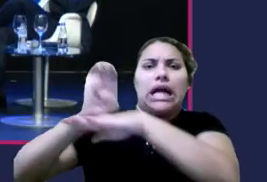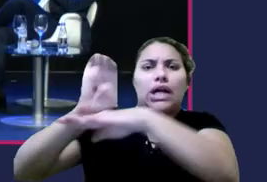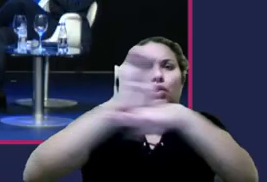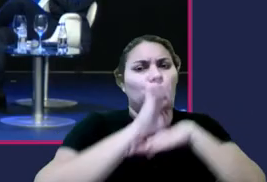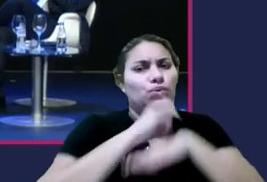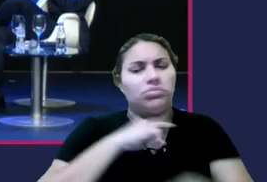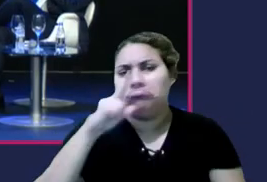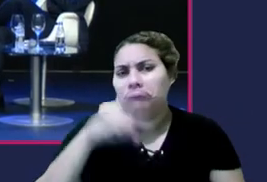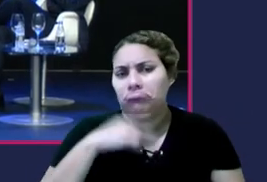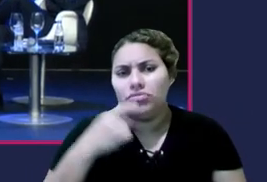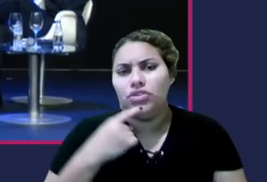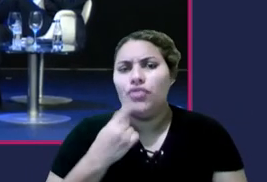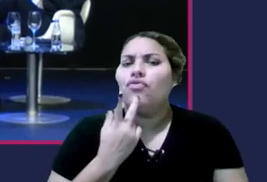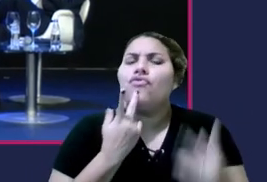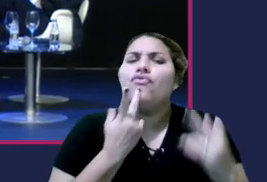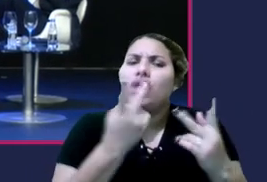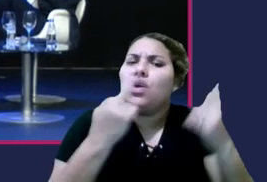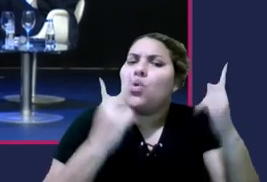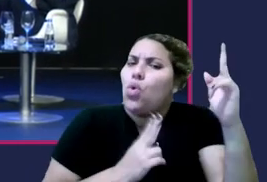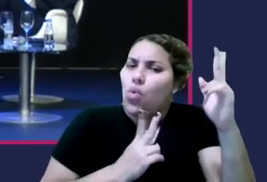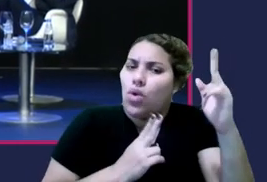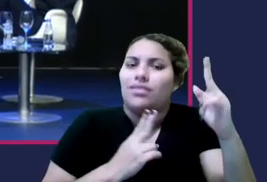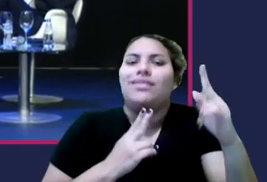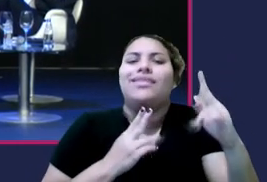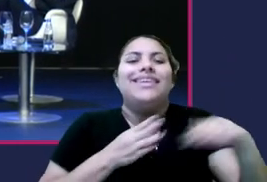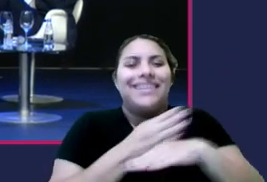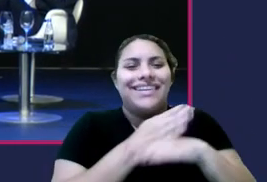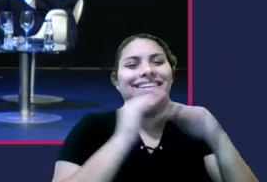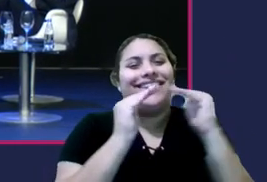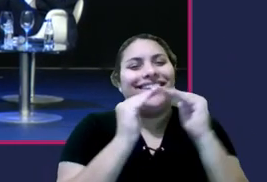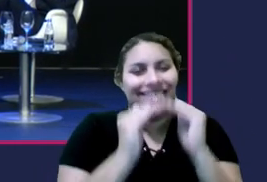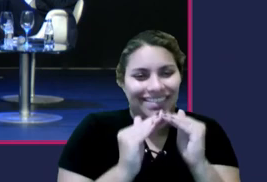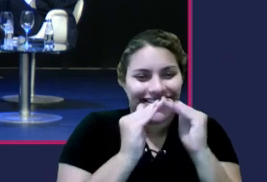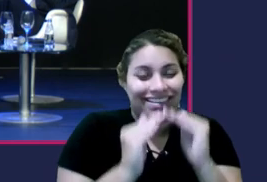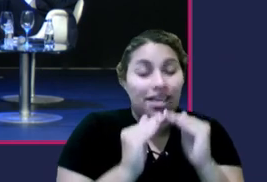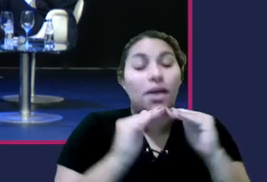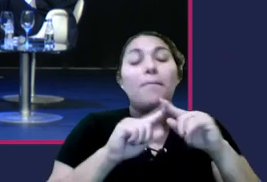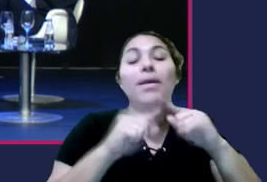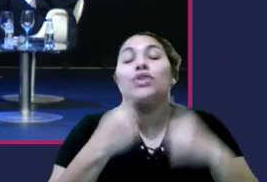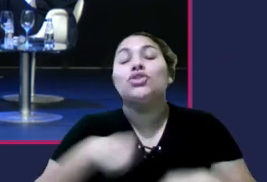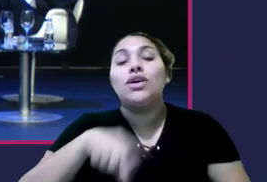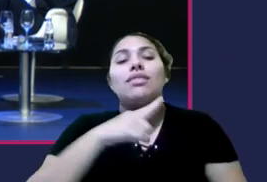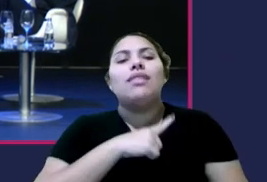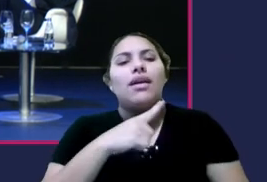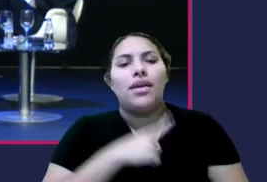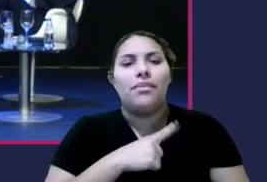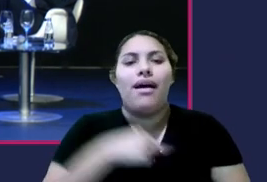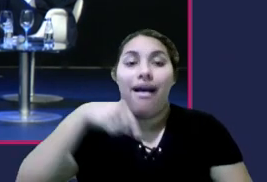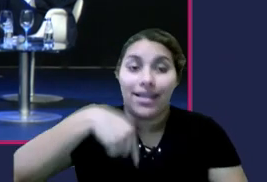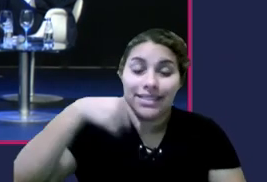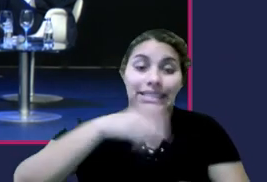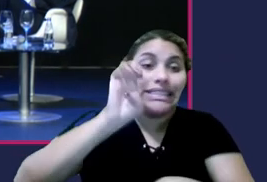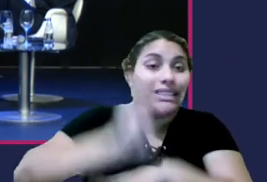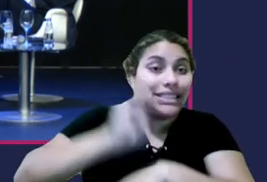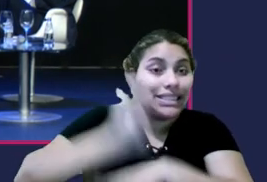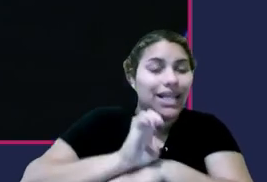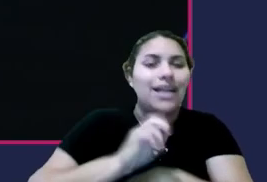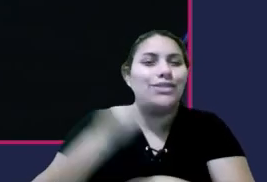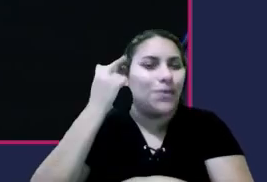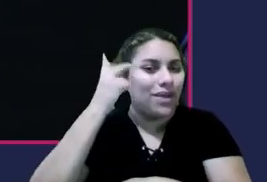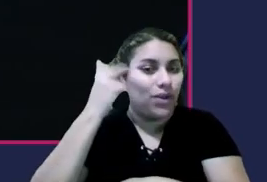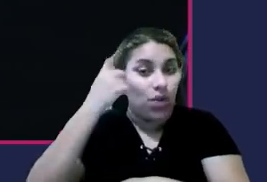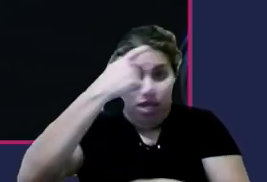the country, not only the state of São Paulo. I would say go for Casa Hunter. But